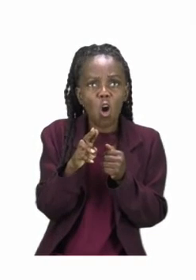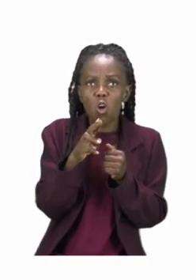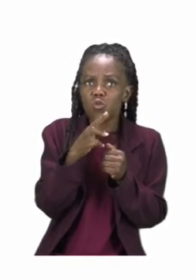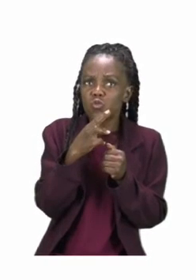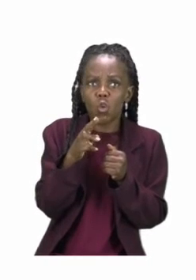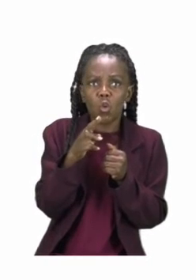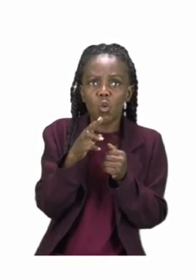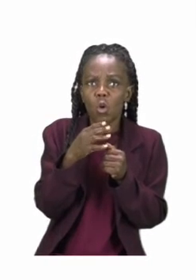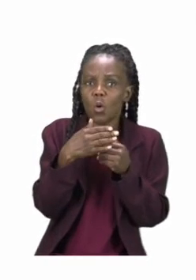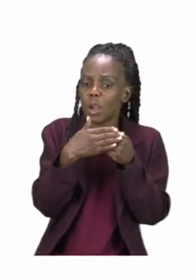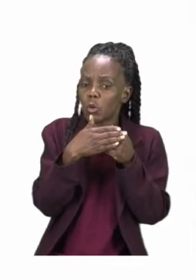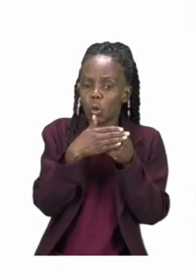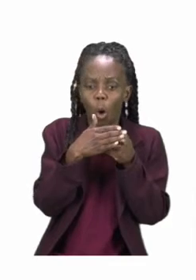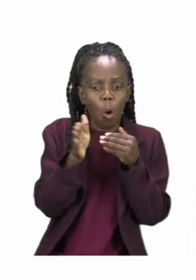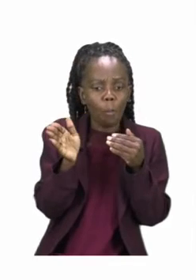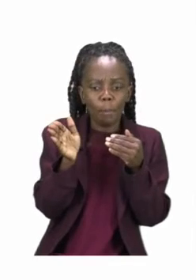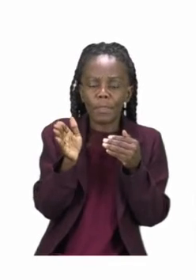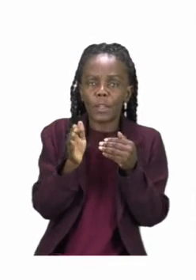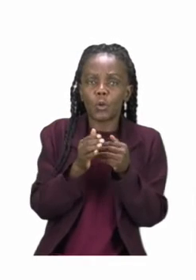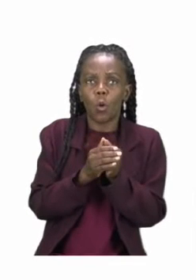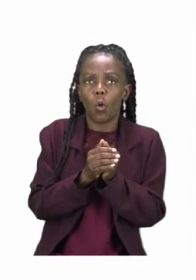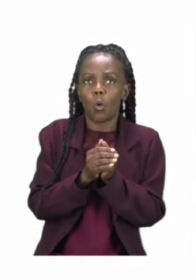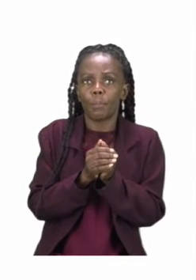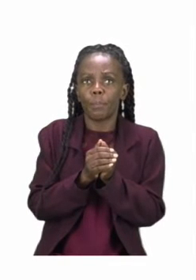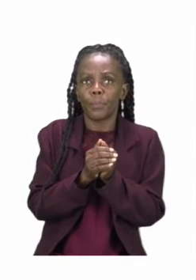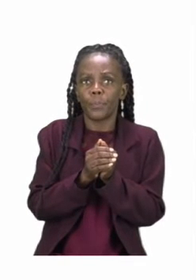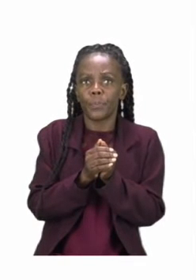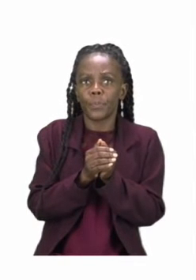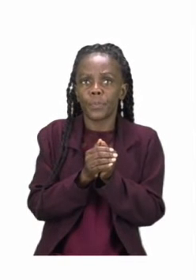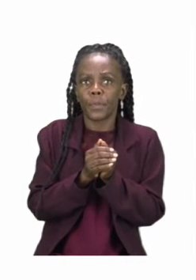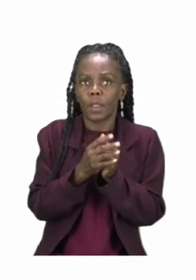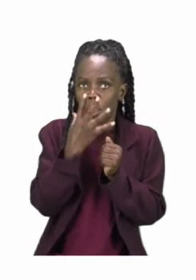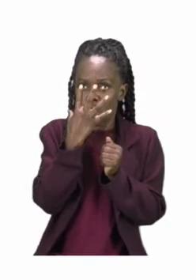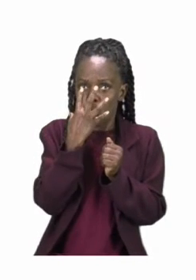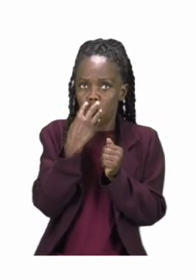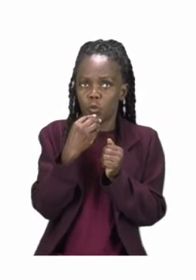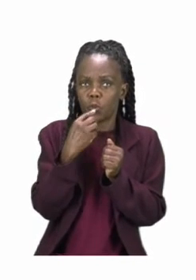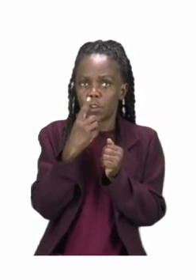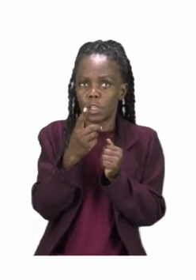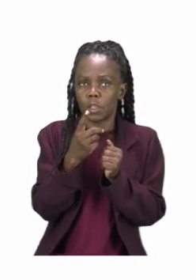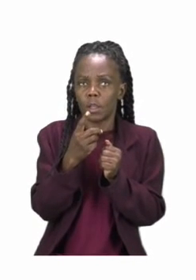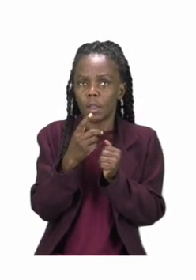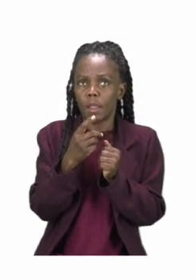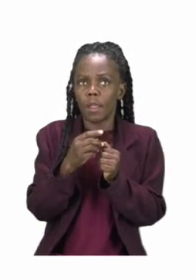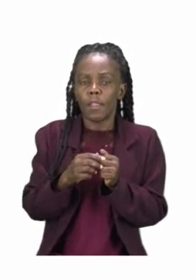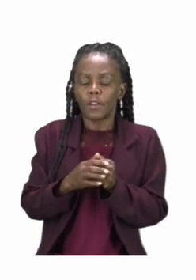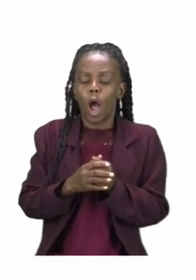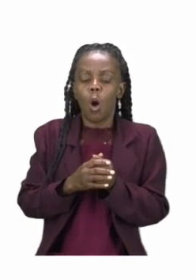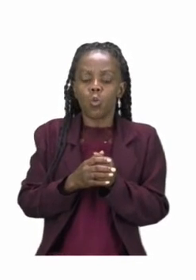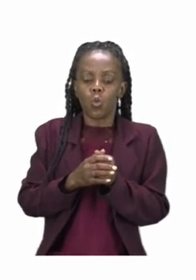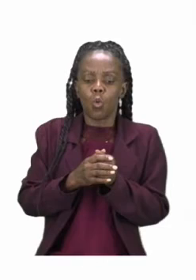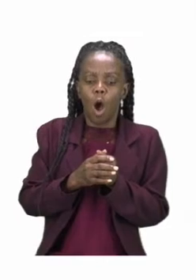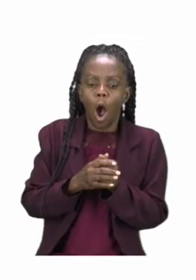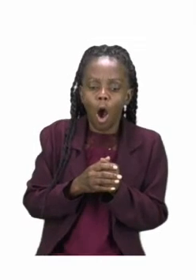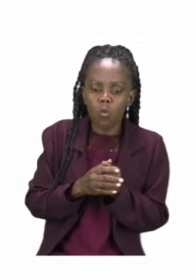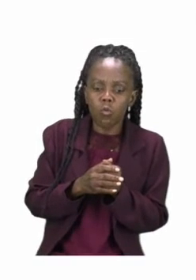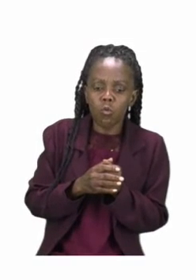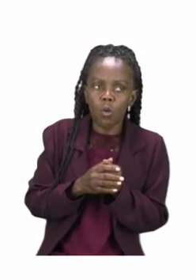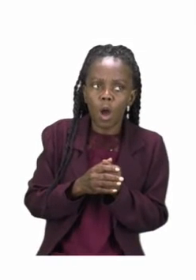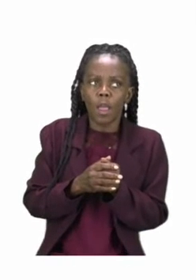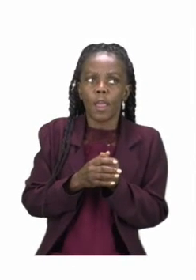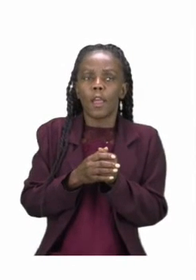chins. Then I will huff, I will puff, and I